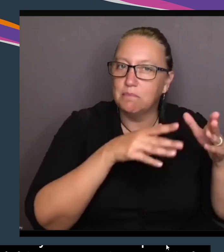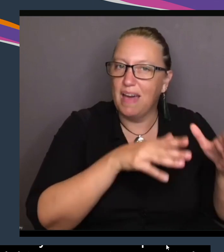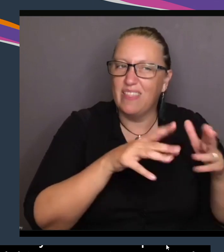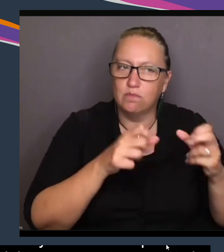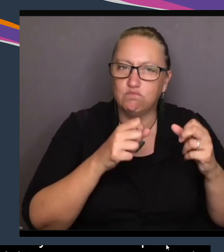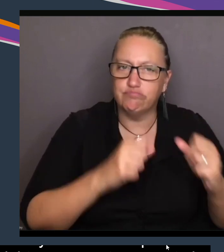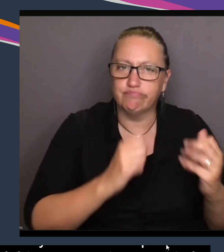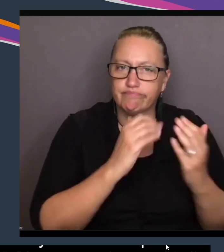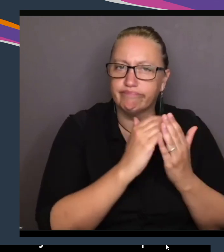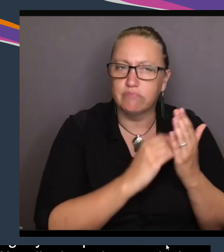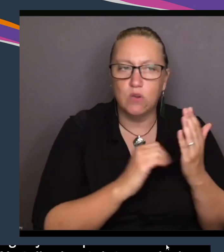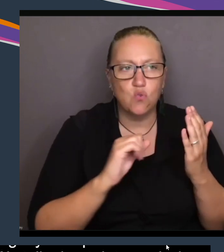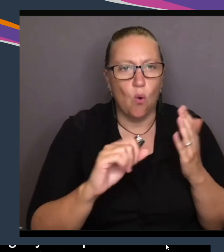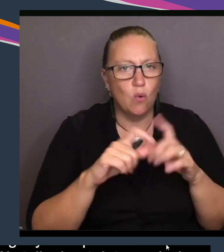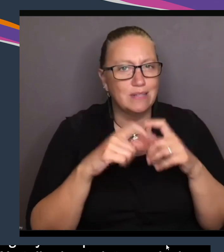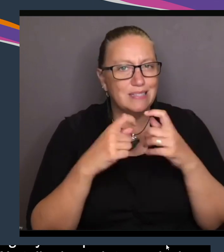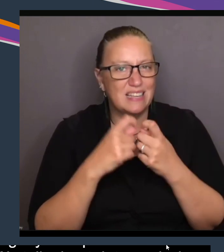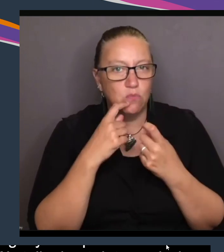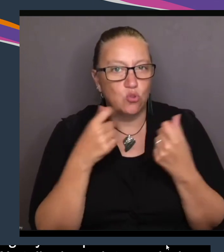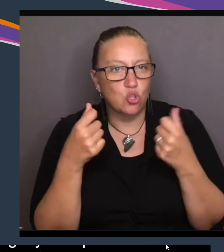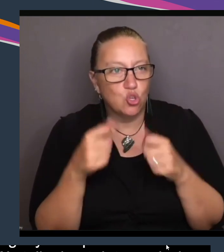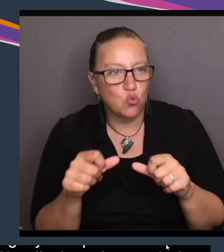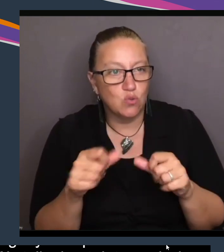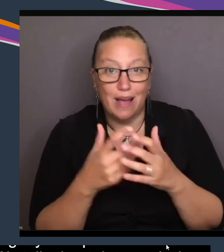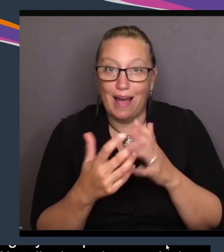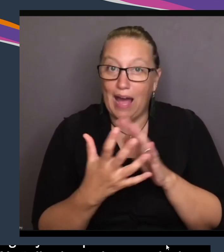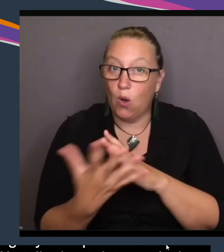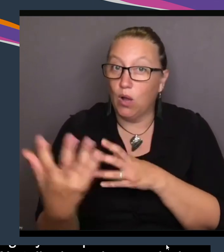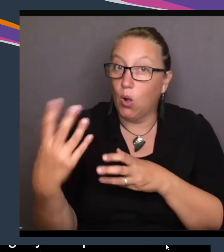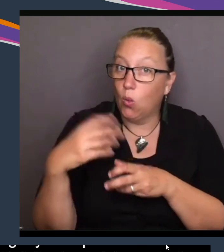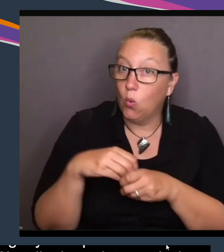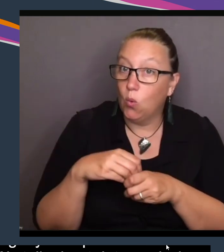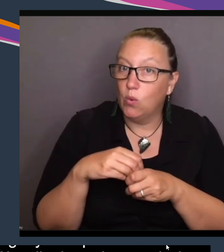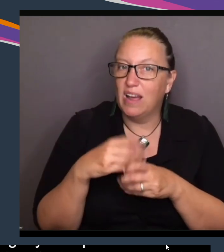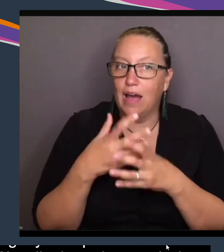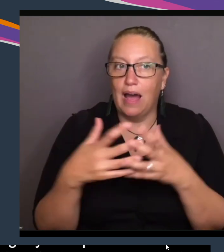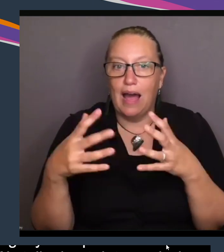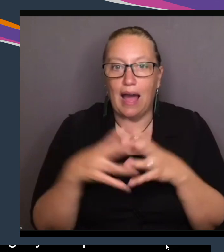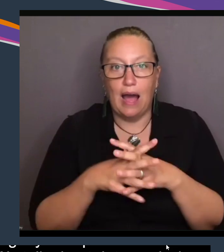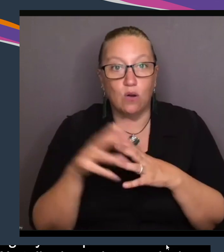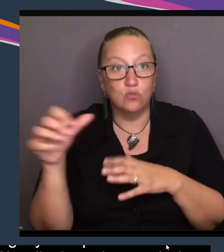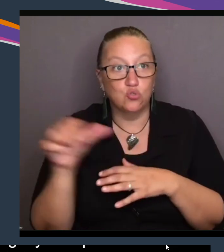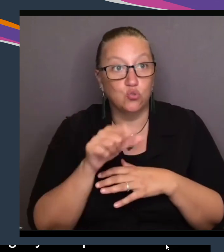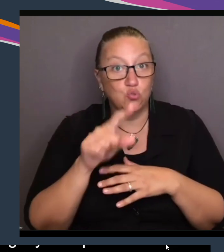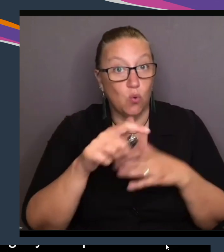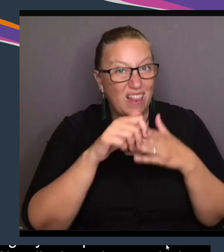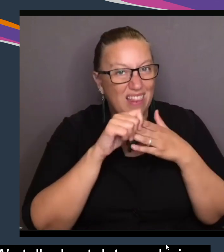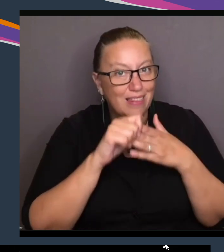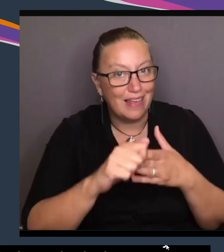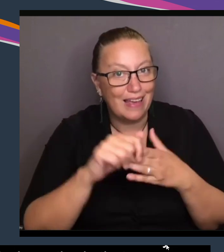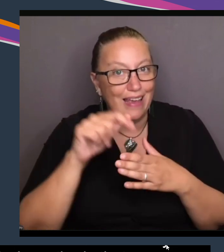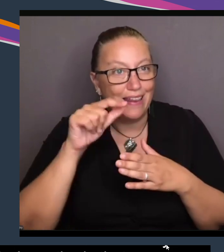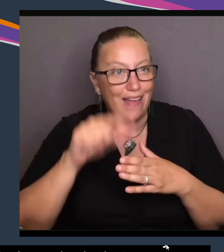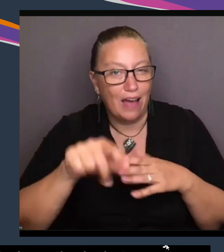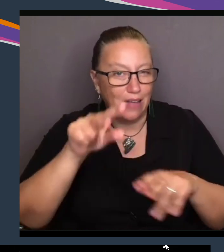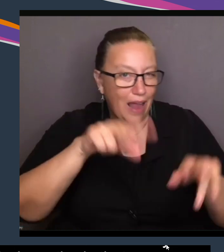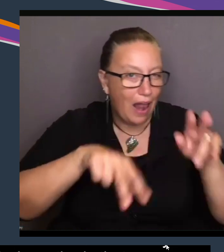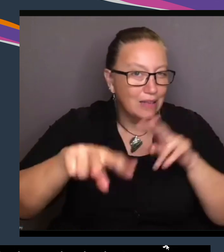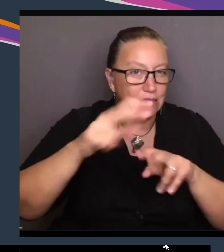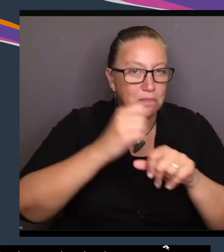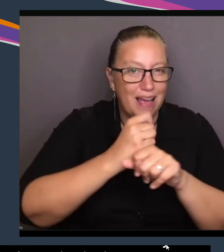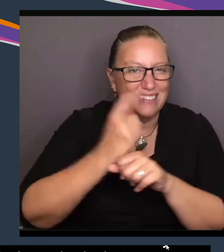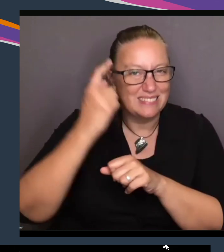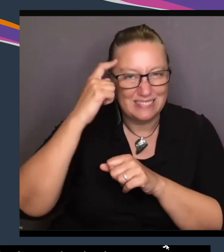be using? How could you be included in that? How should you be leading that sense making? And then we have a number of